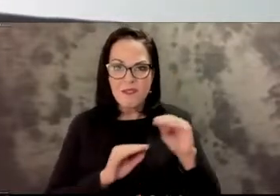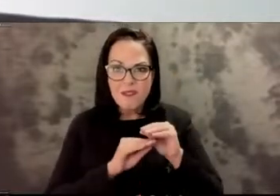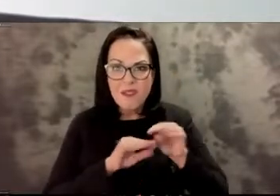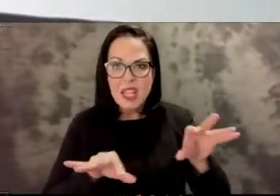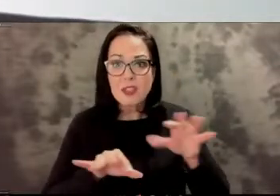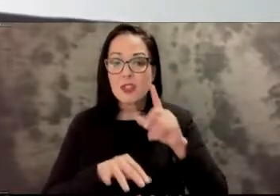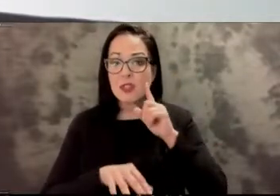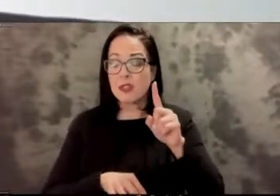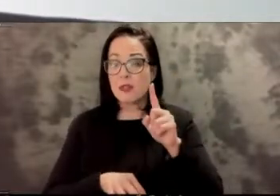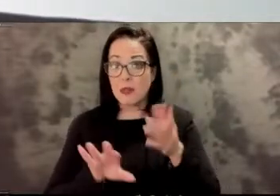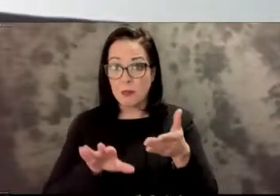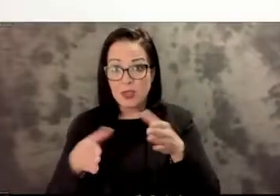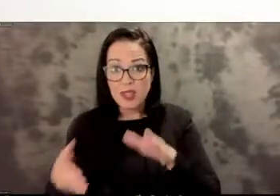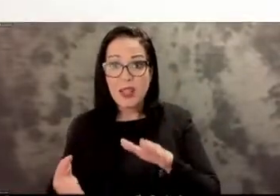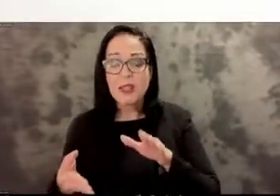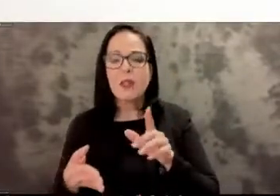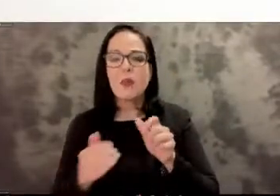Americans.